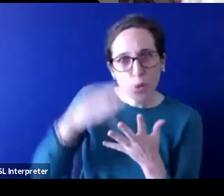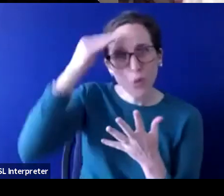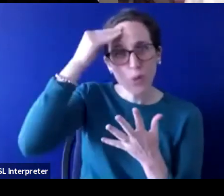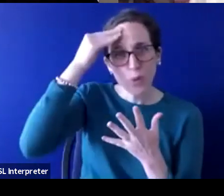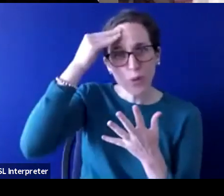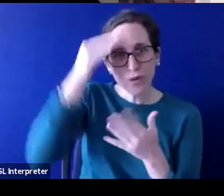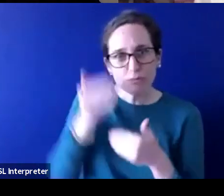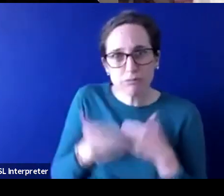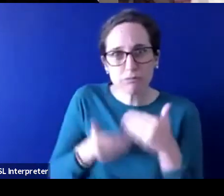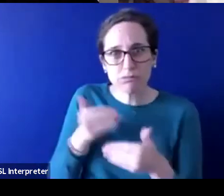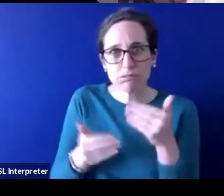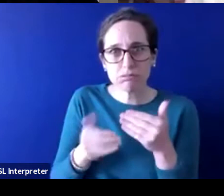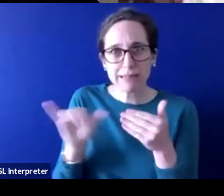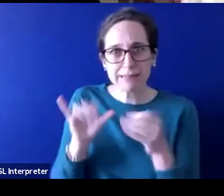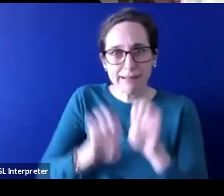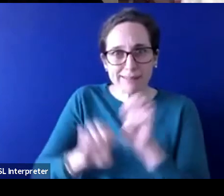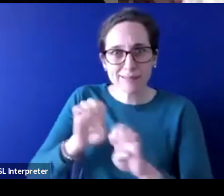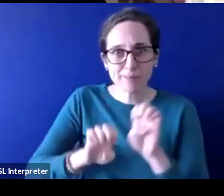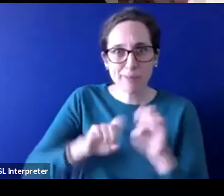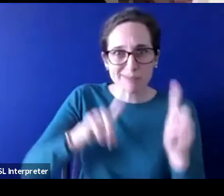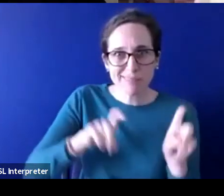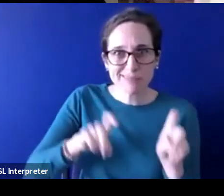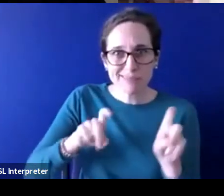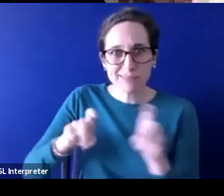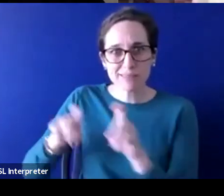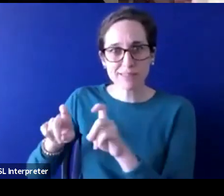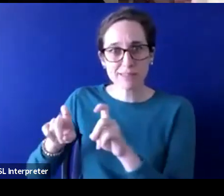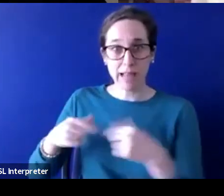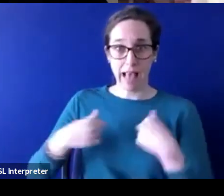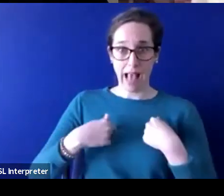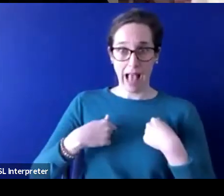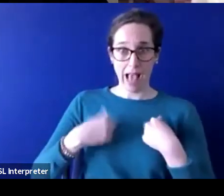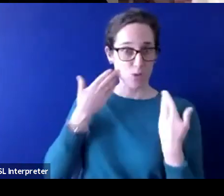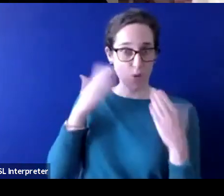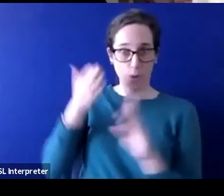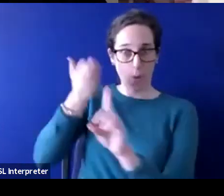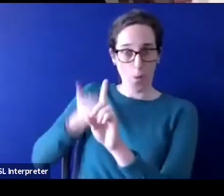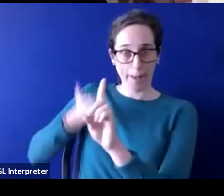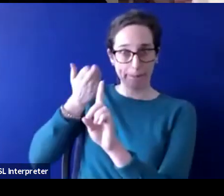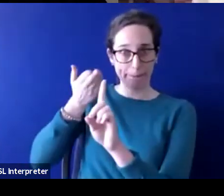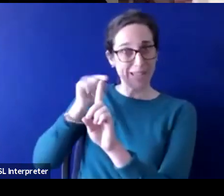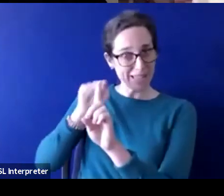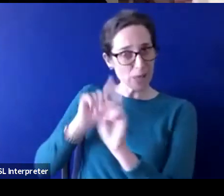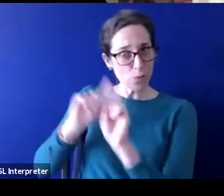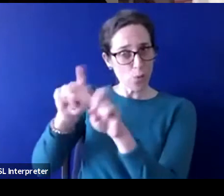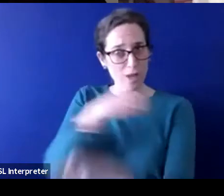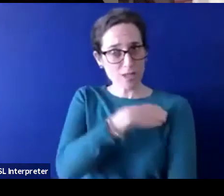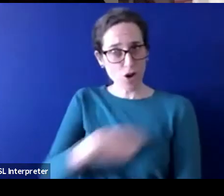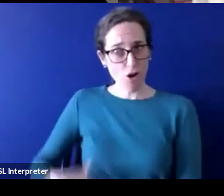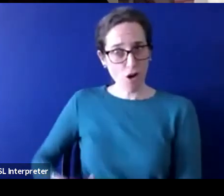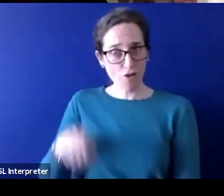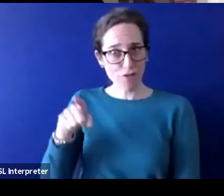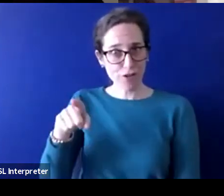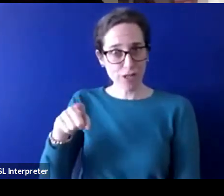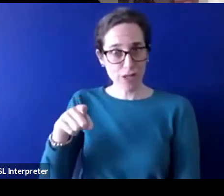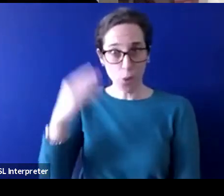go through trials and tribulations. And I don't know that man. I mean, I know we all know he went to Harvard. I'm sure we've seen The Social Network. We all know